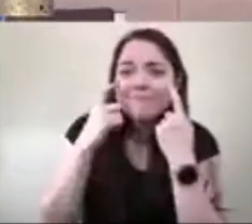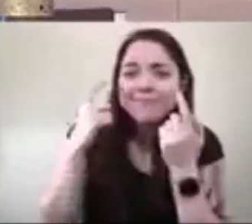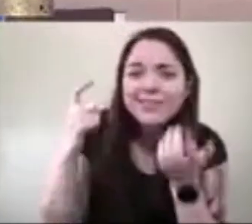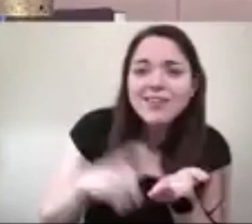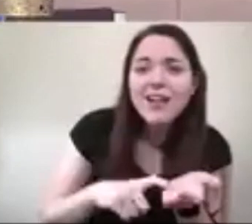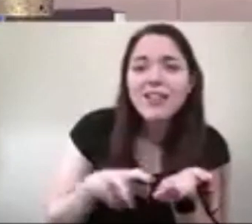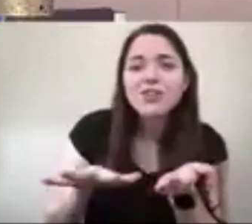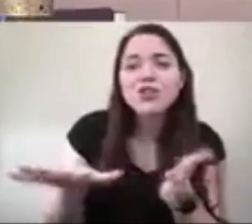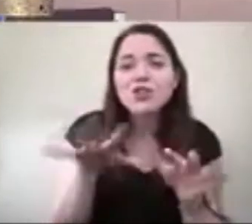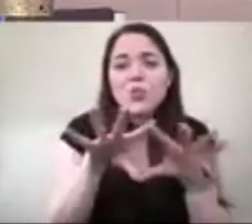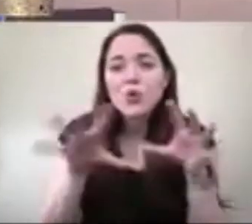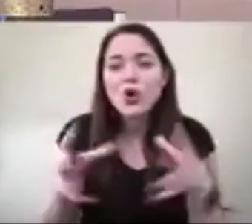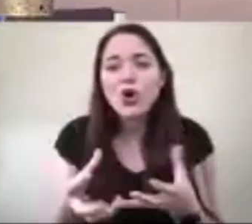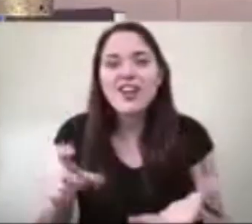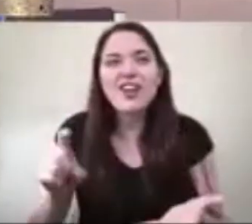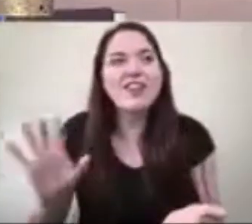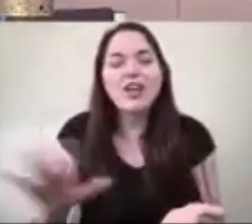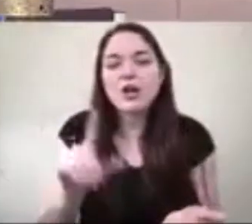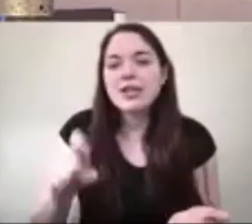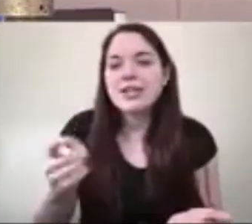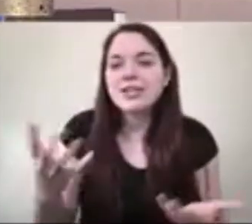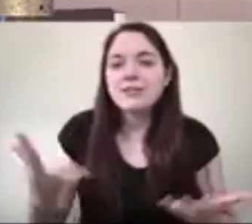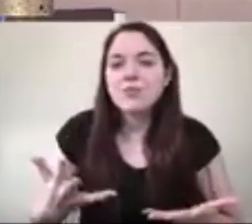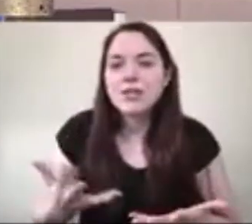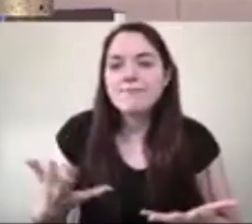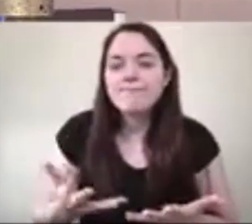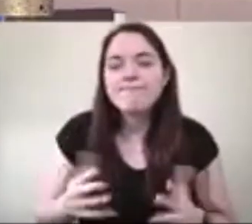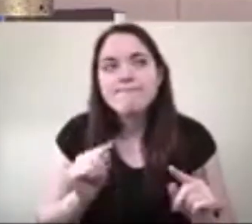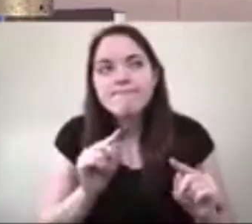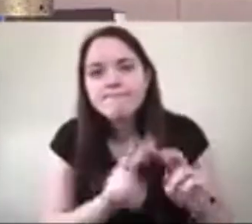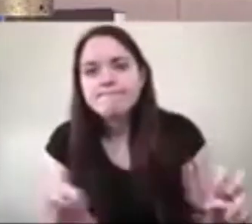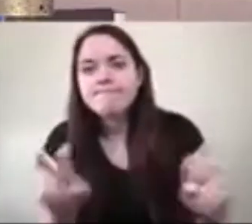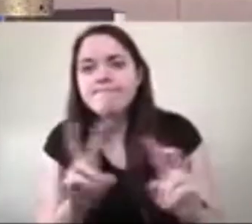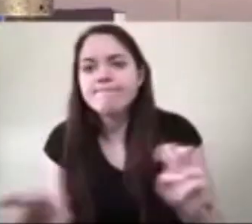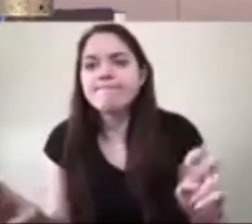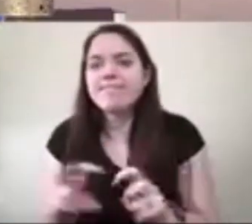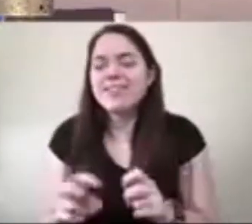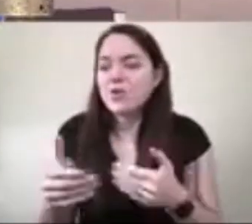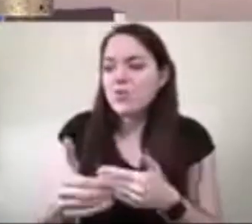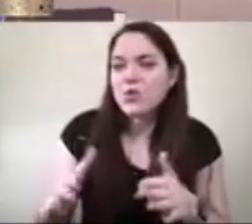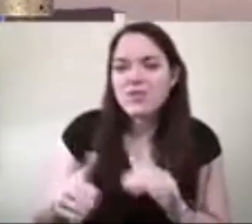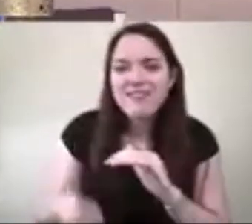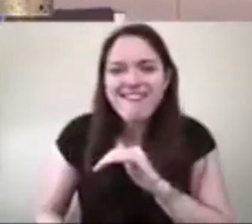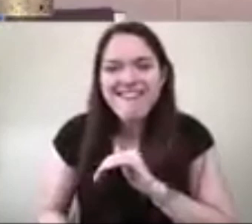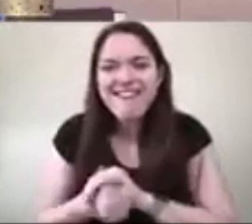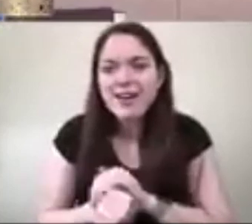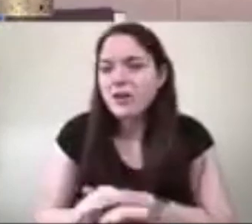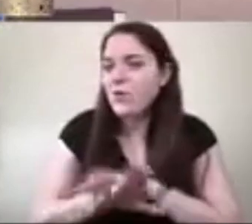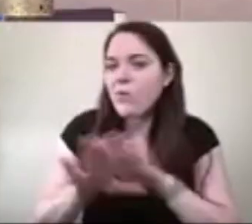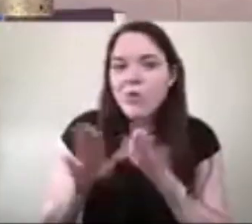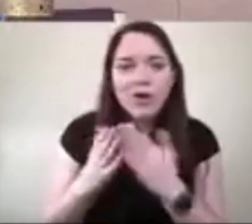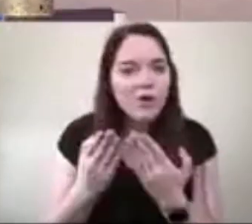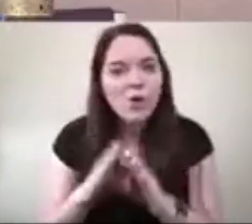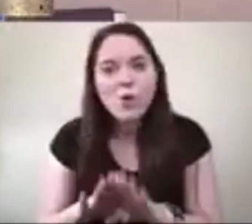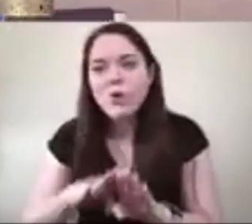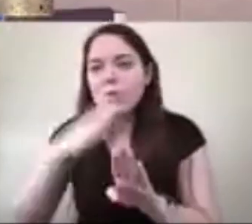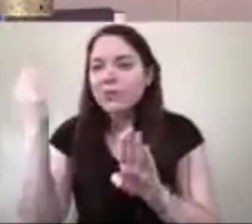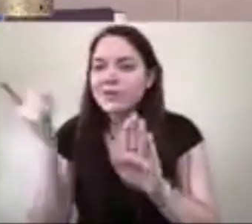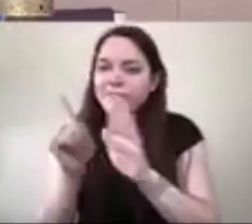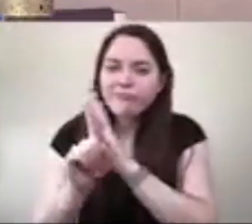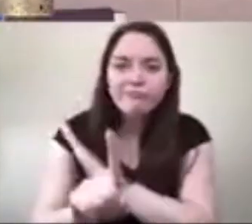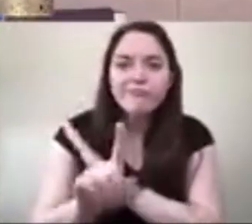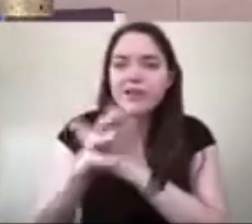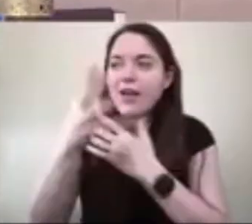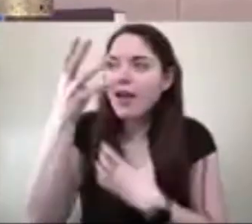to move beyond the room where they were hiding. Jesus invites them and us to open themselves and ourselves to the poor, the